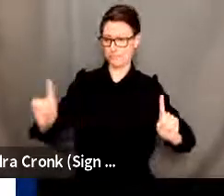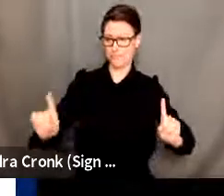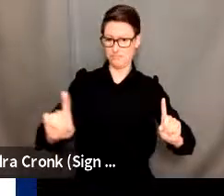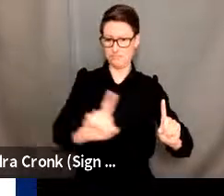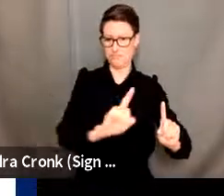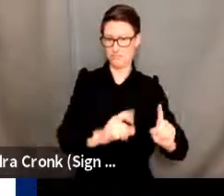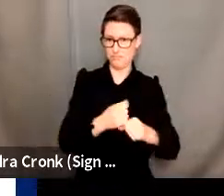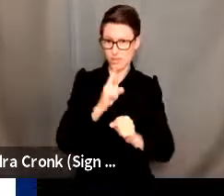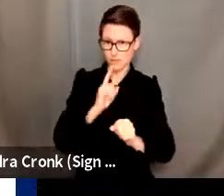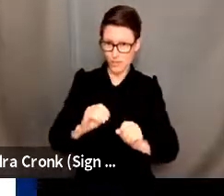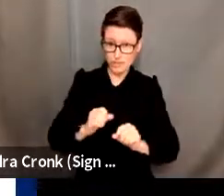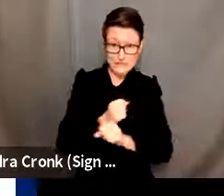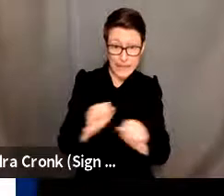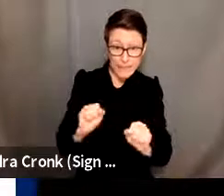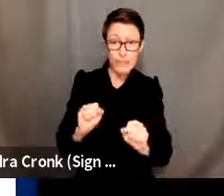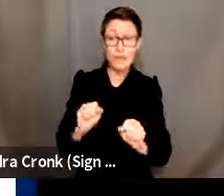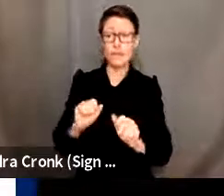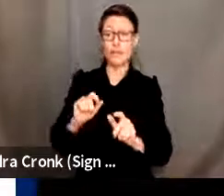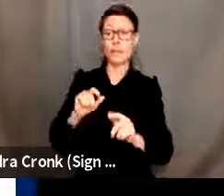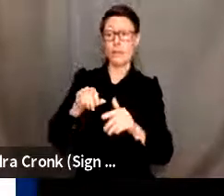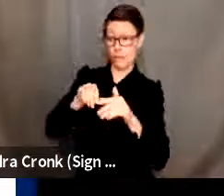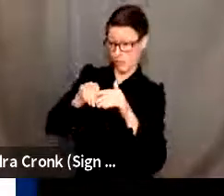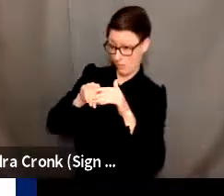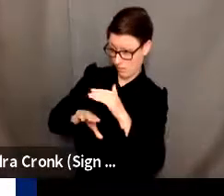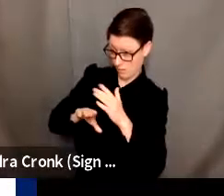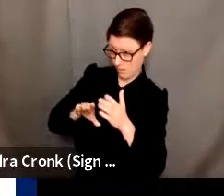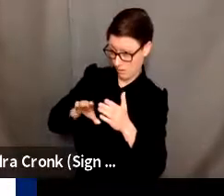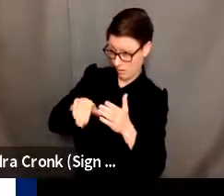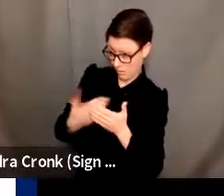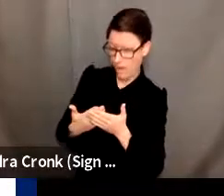do health checks as you arrive.